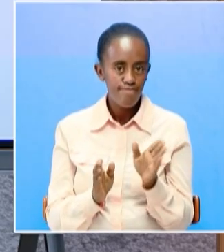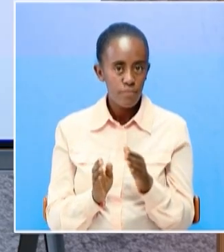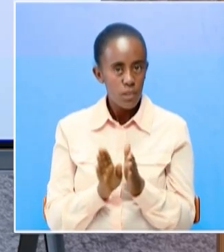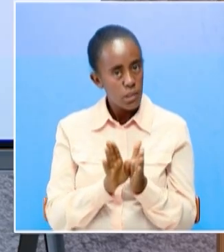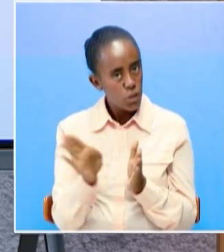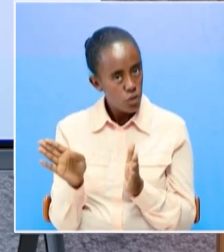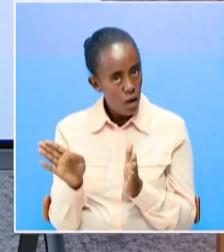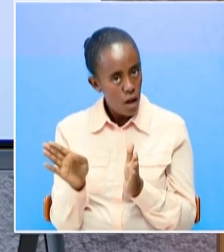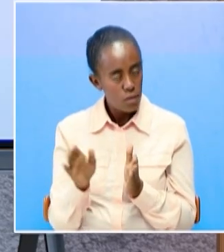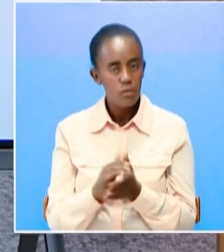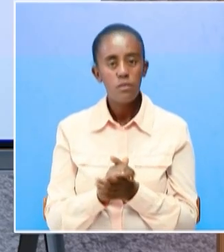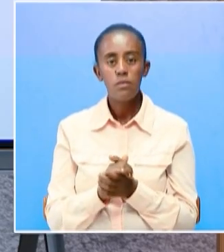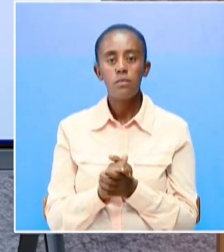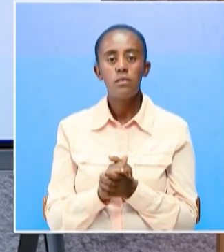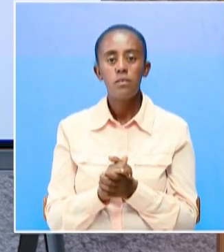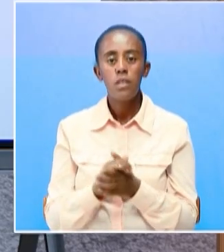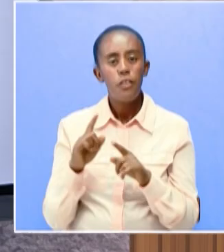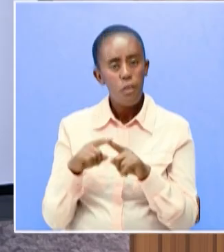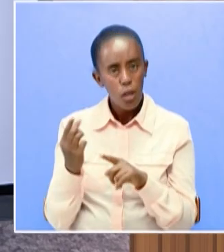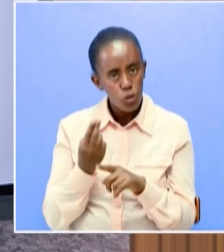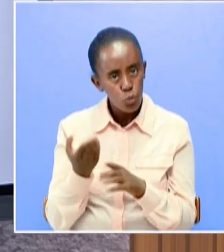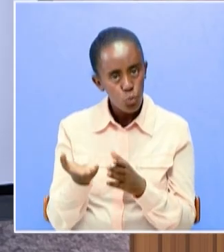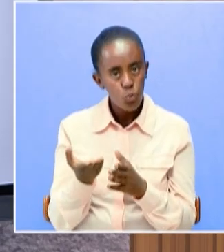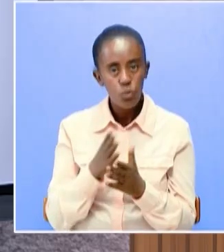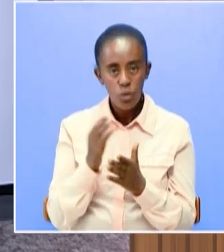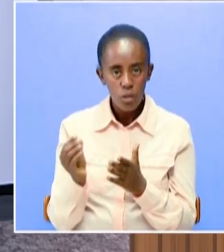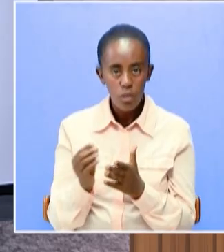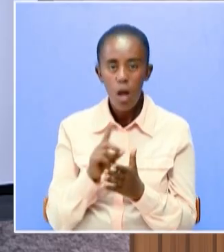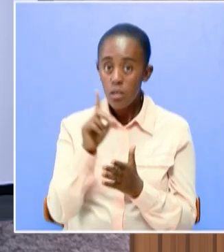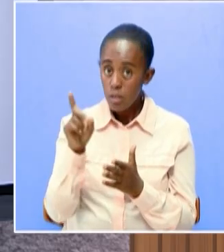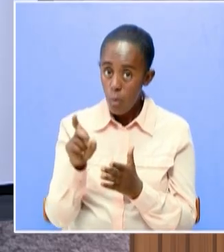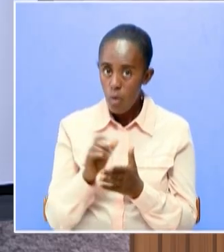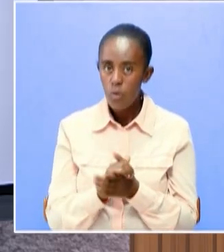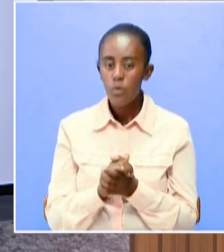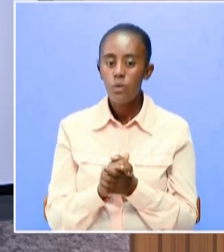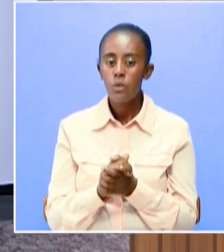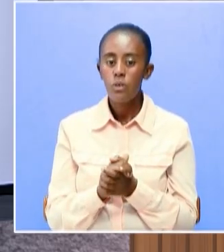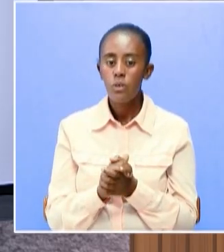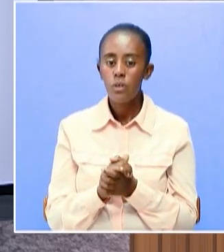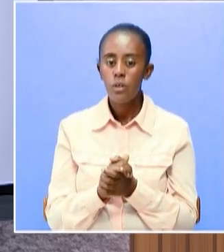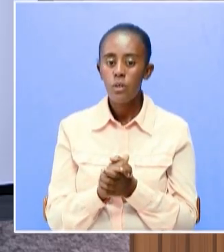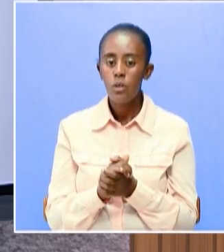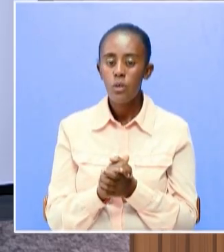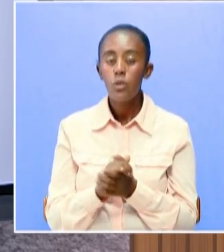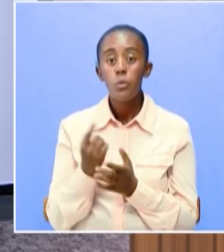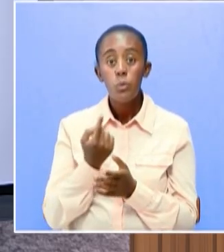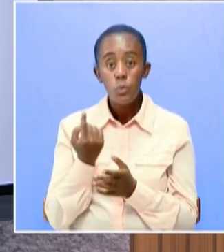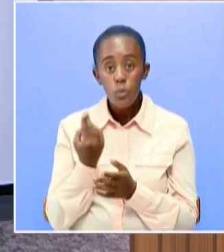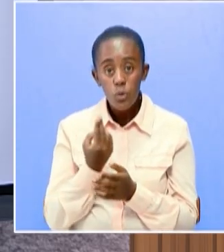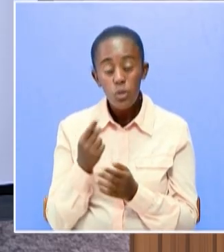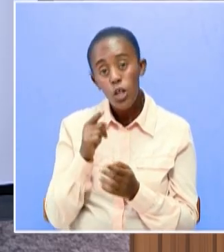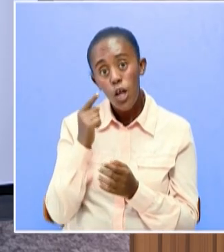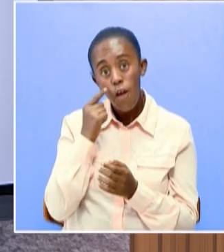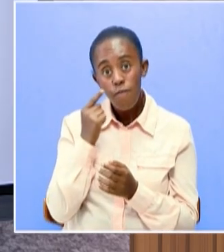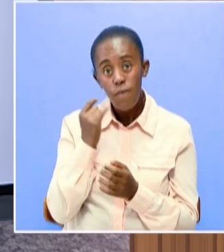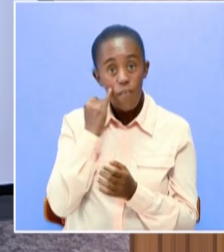right. Take a taxi. And then ask someone else. This one is just the way we use if you